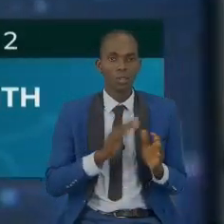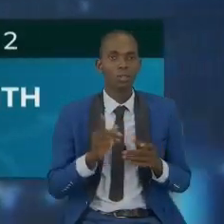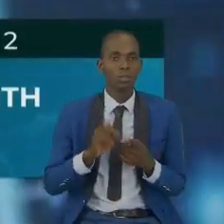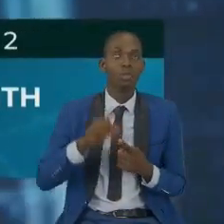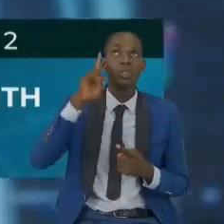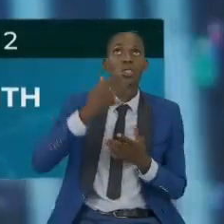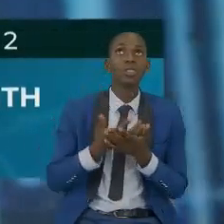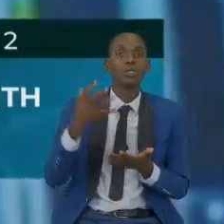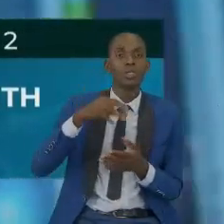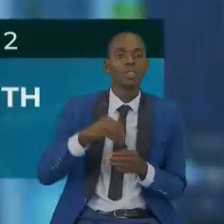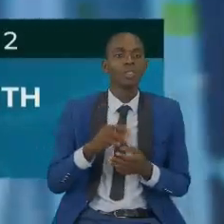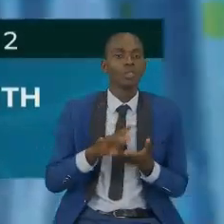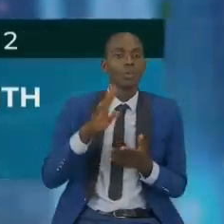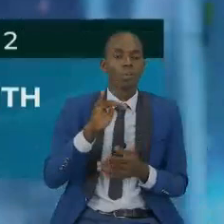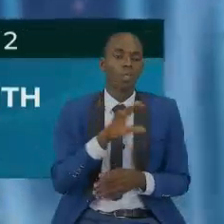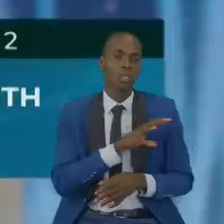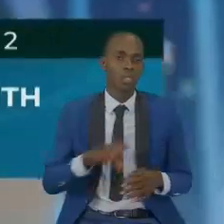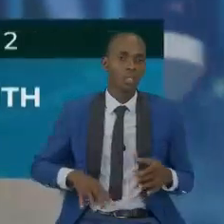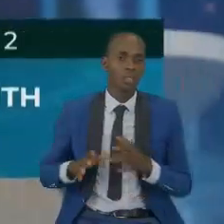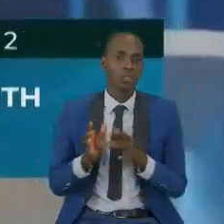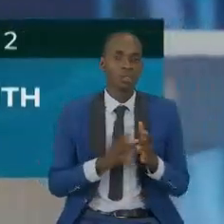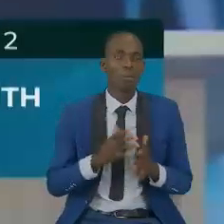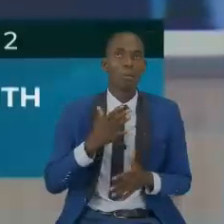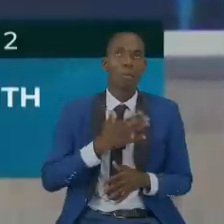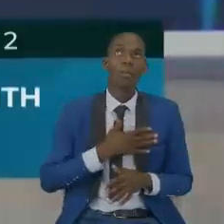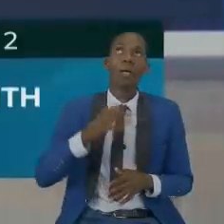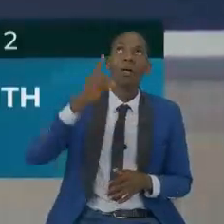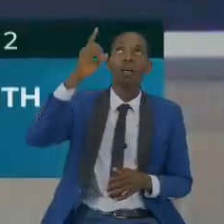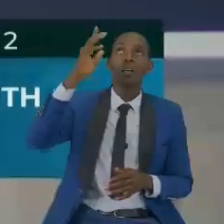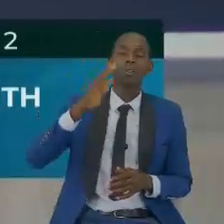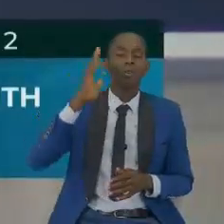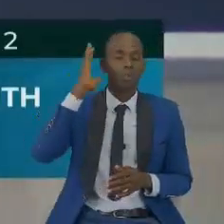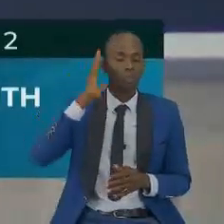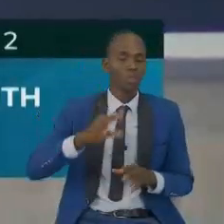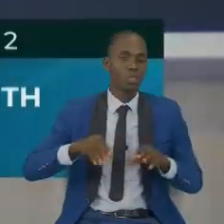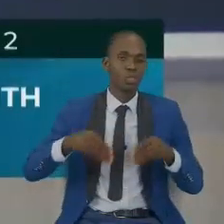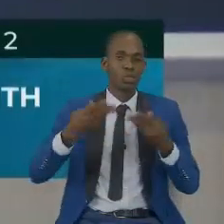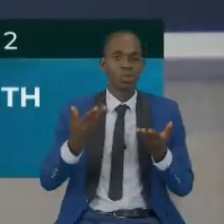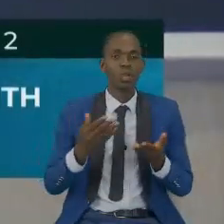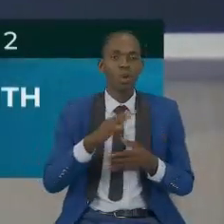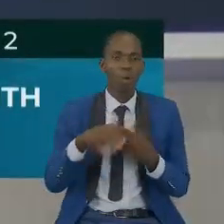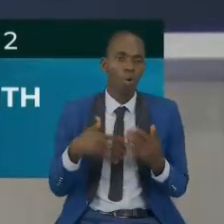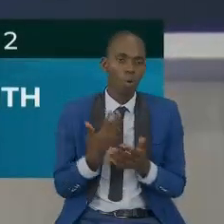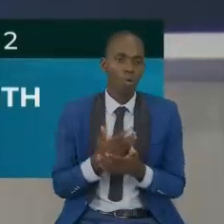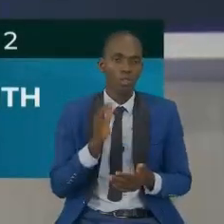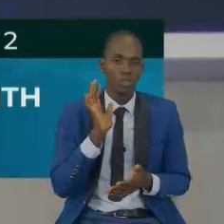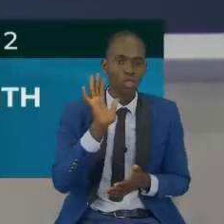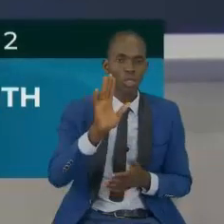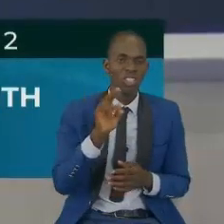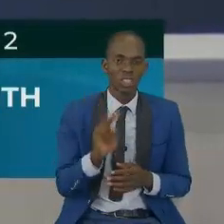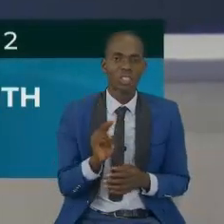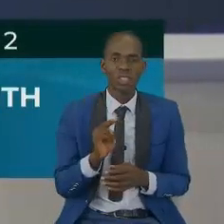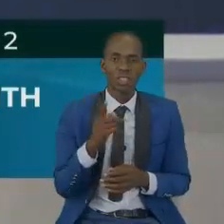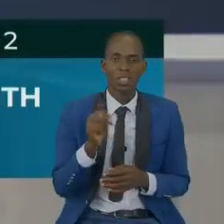Christ Jesus. Amen. My God shall supply all your need, the need of